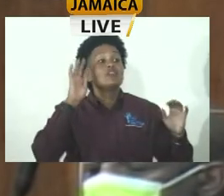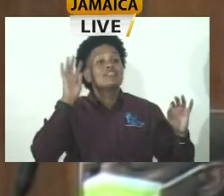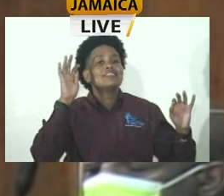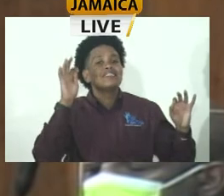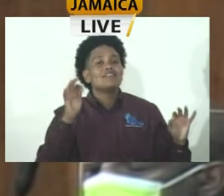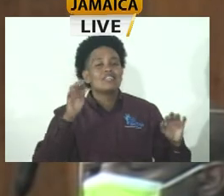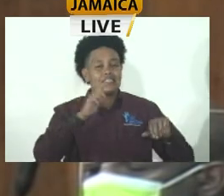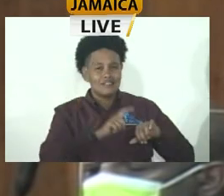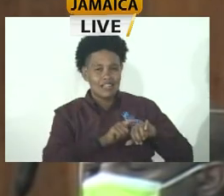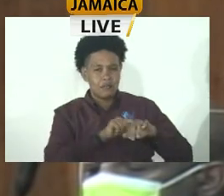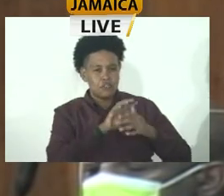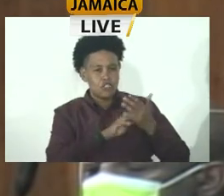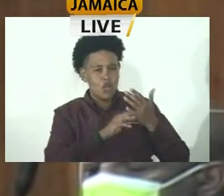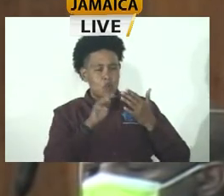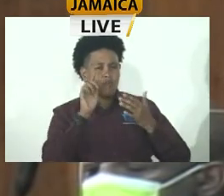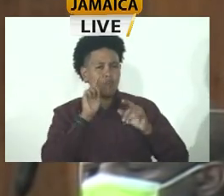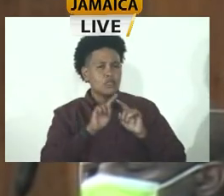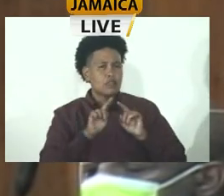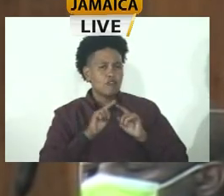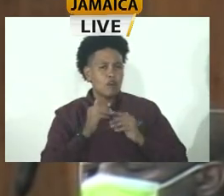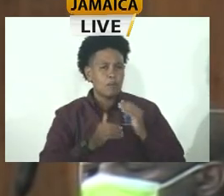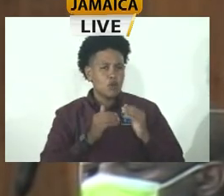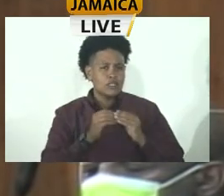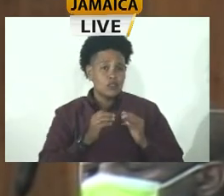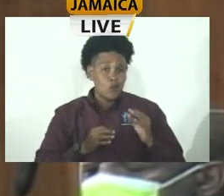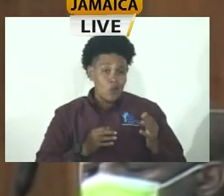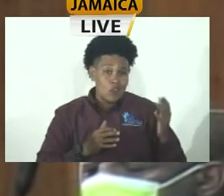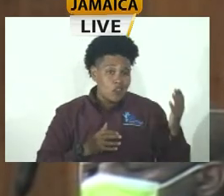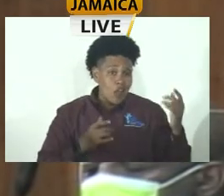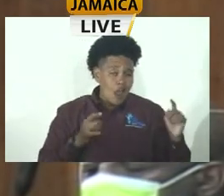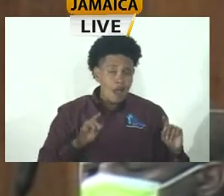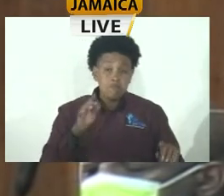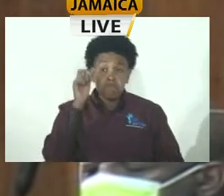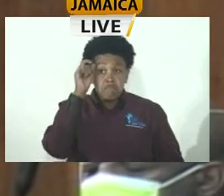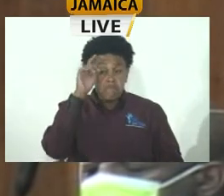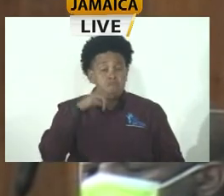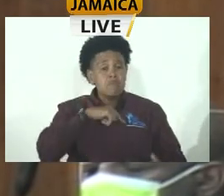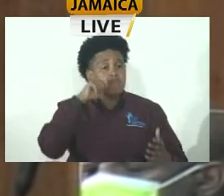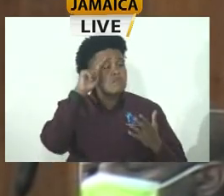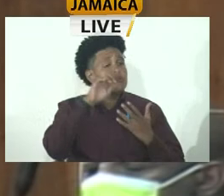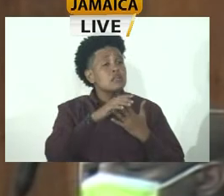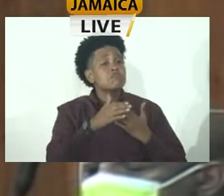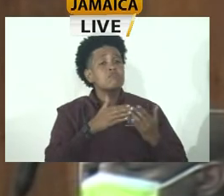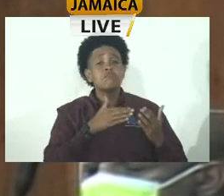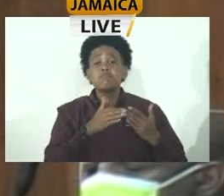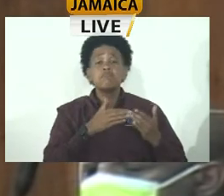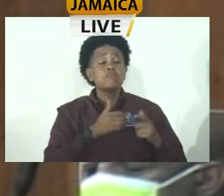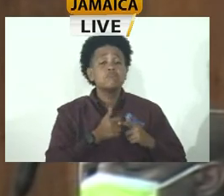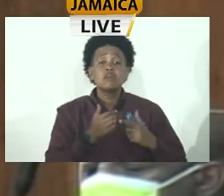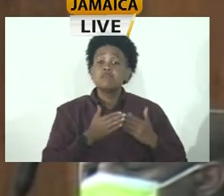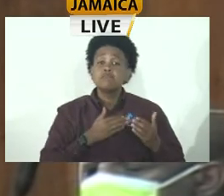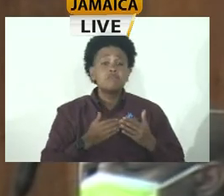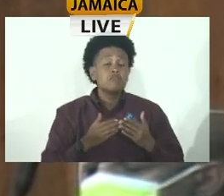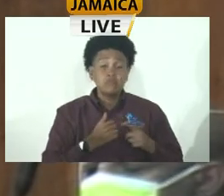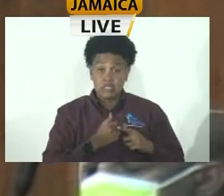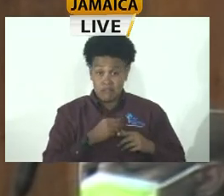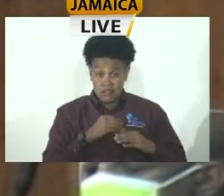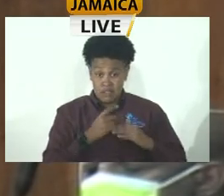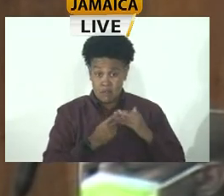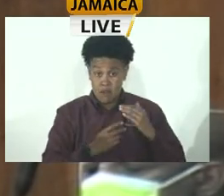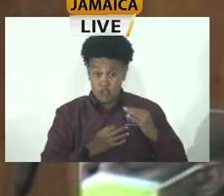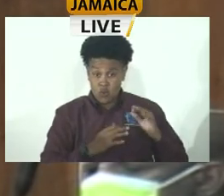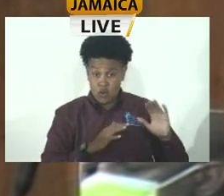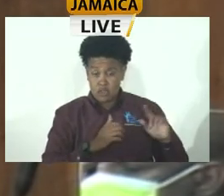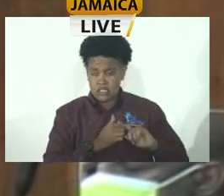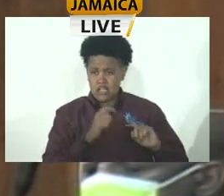timelines for various processes in the courts i believe that no matter no matter in the parish courts